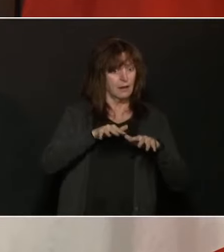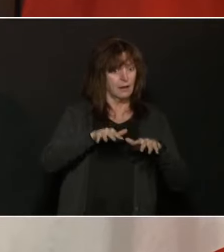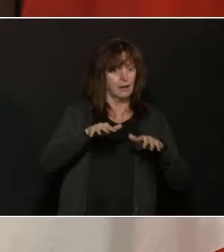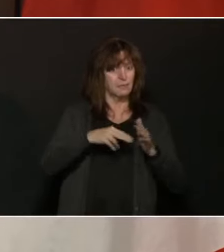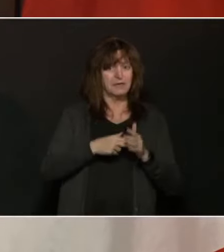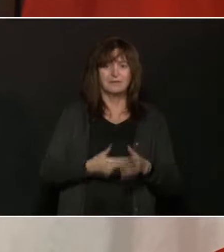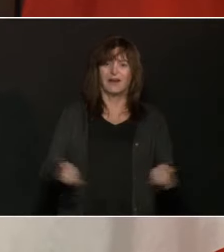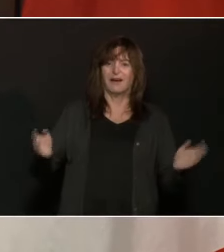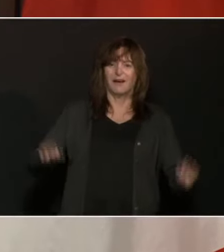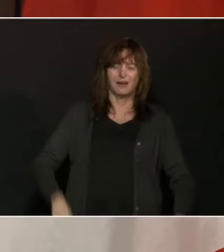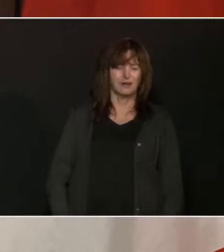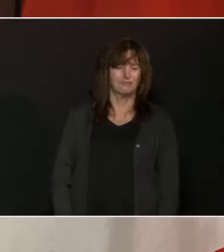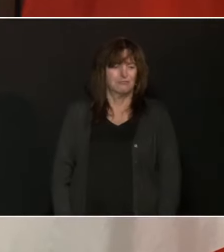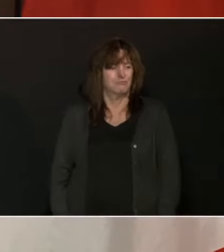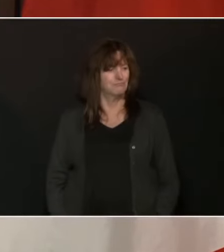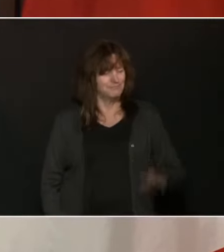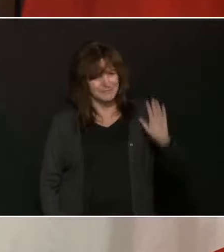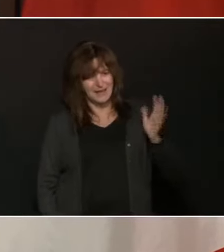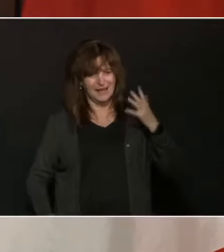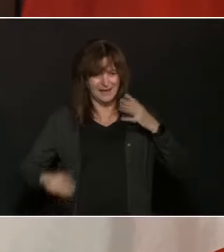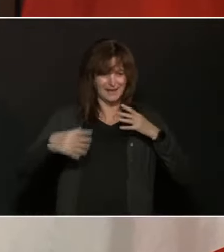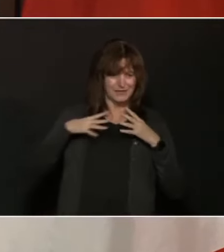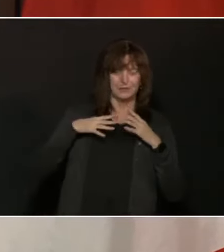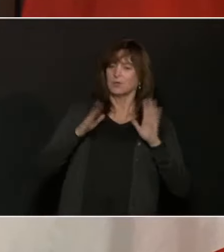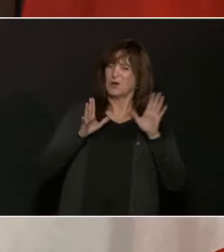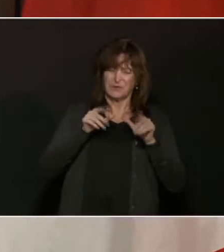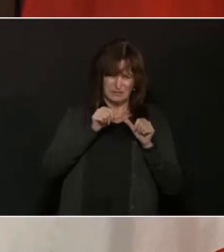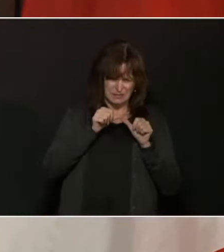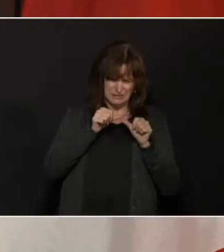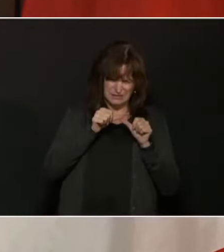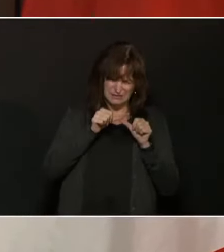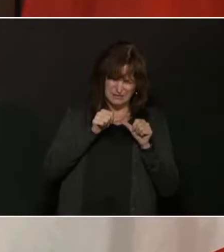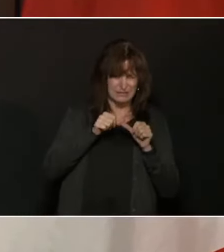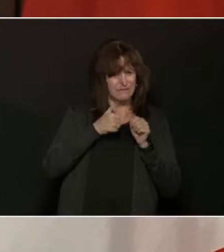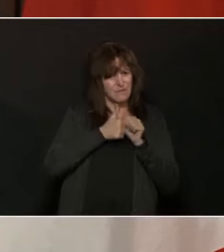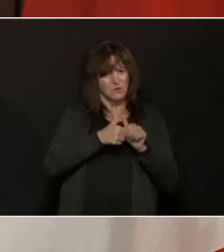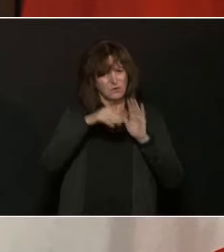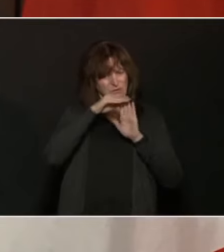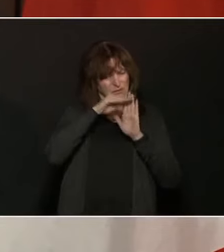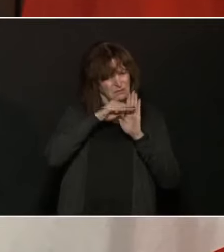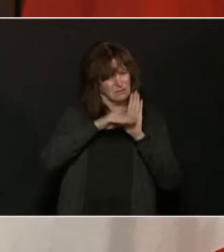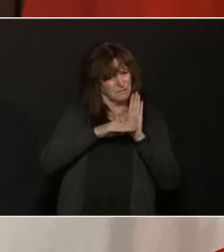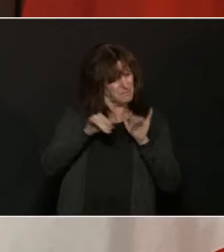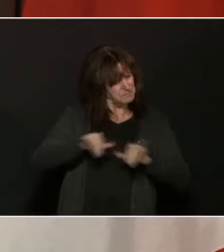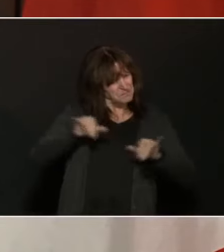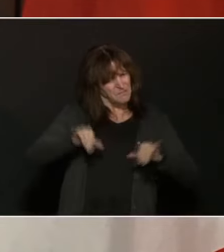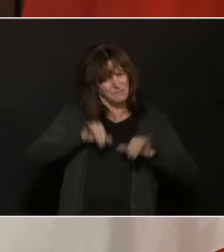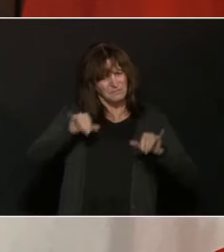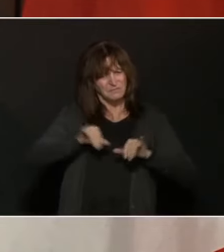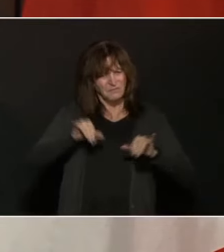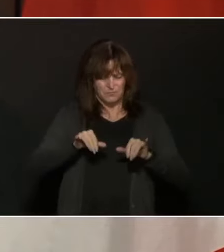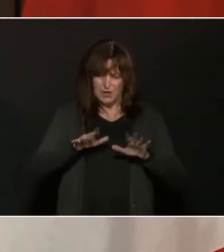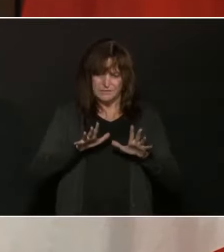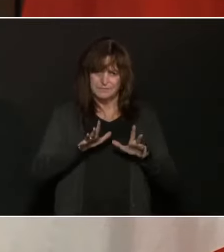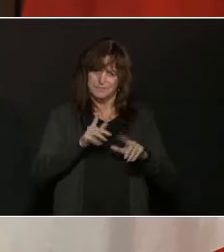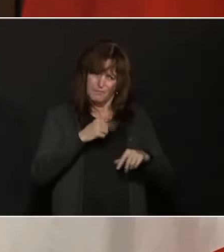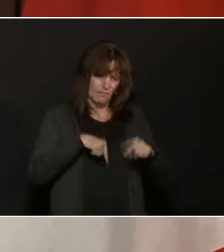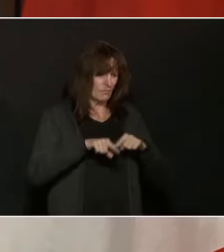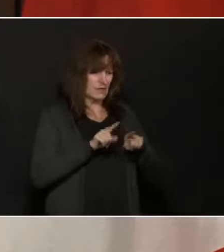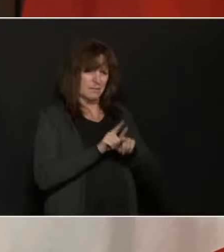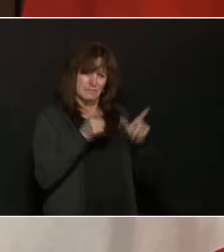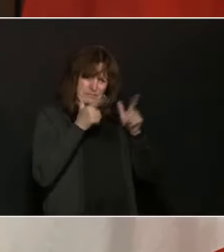error. The current public health measures should work against the new variant, but the countries that are fighting the new